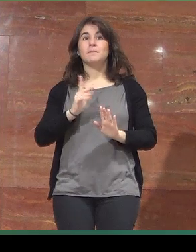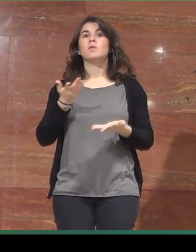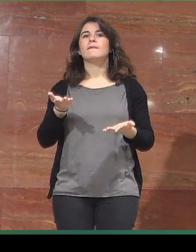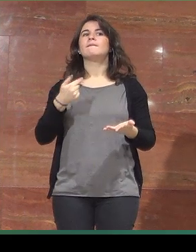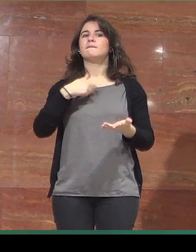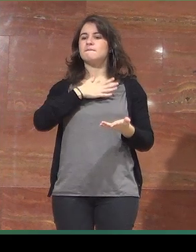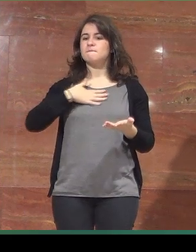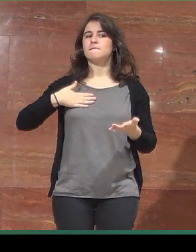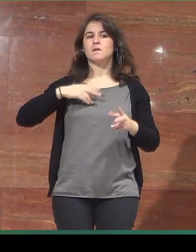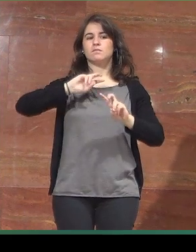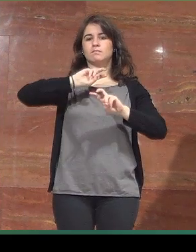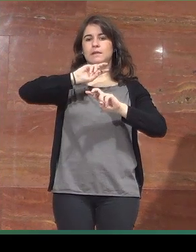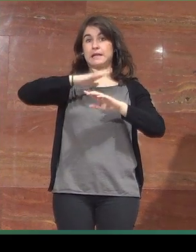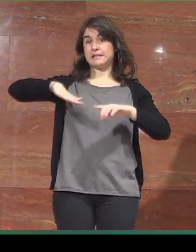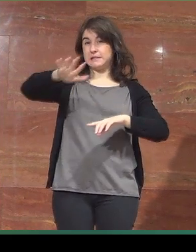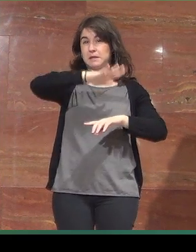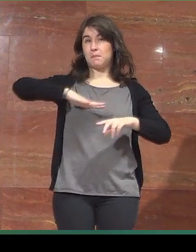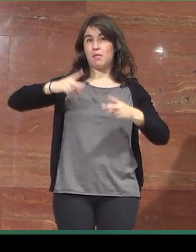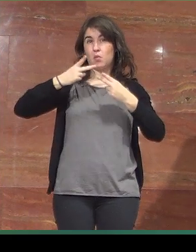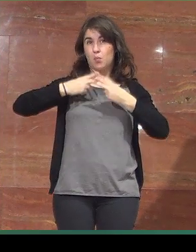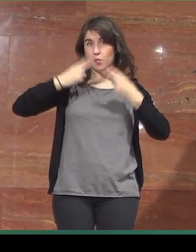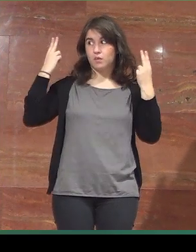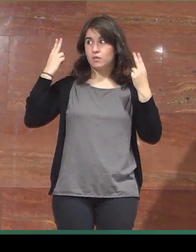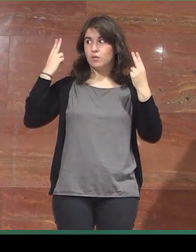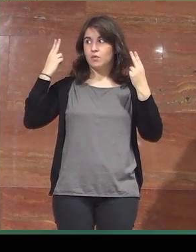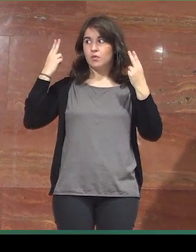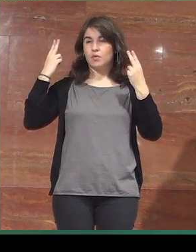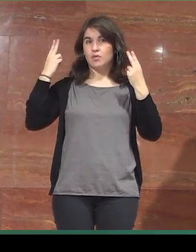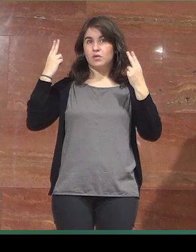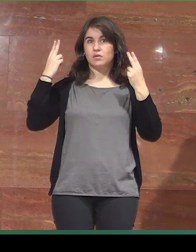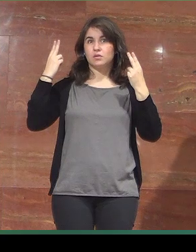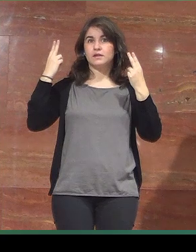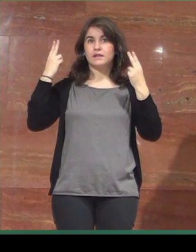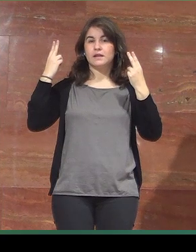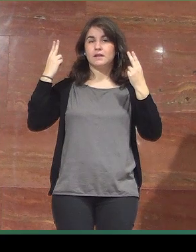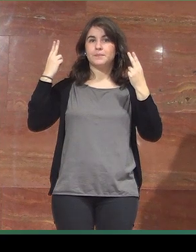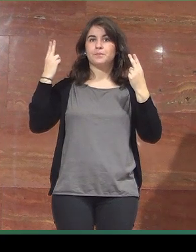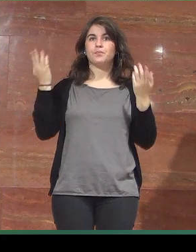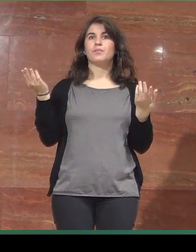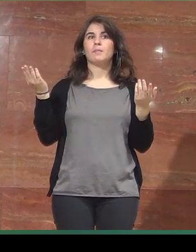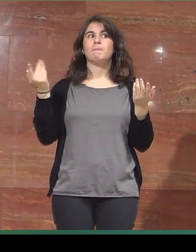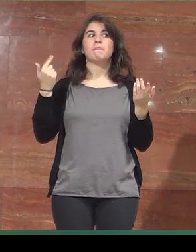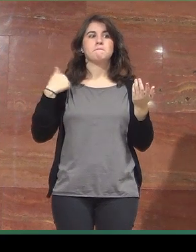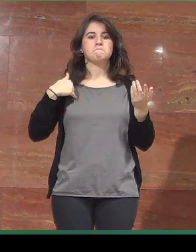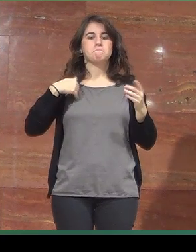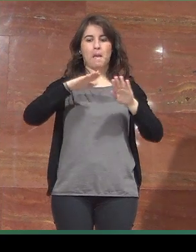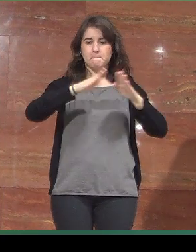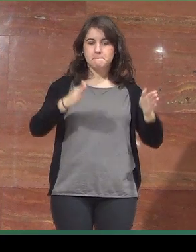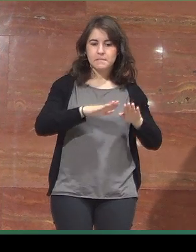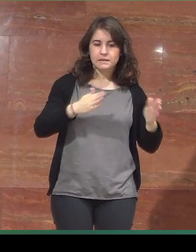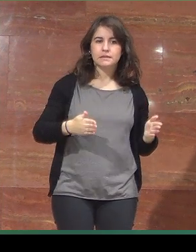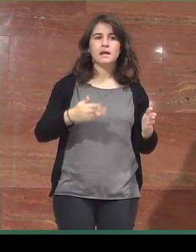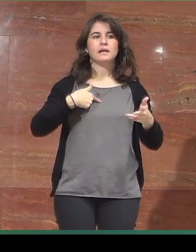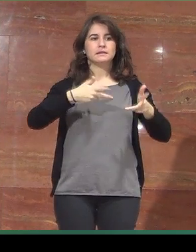element in every place. That's absolutely the base of disorientation. If we are oriented, you have to create the difference. I think